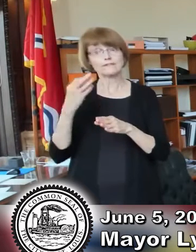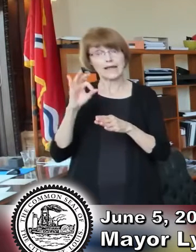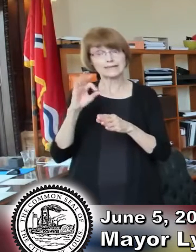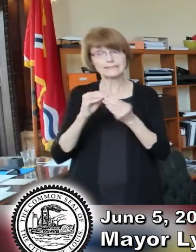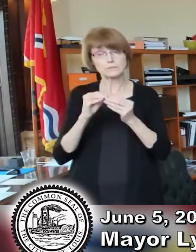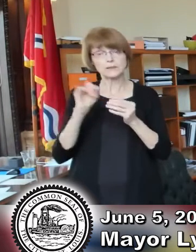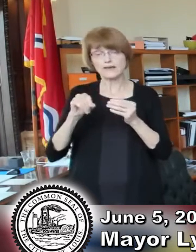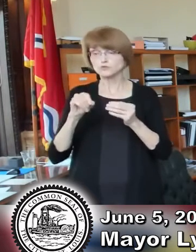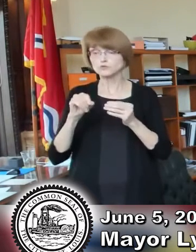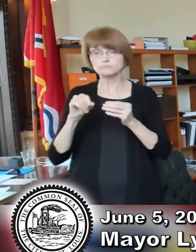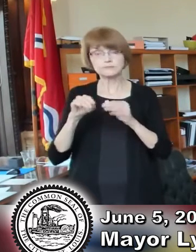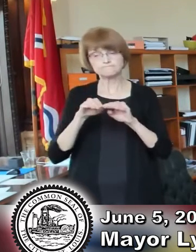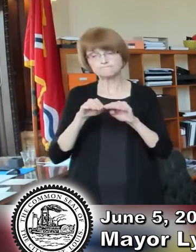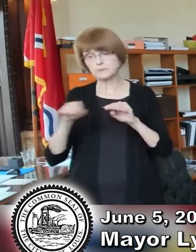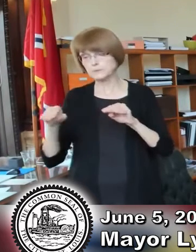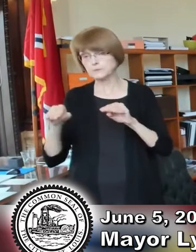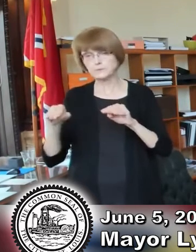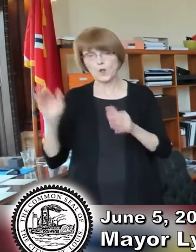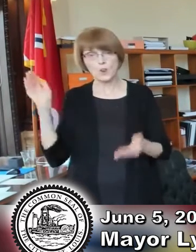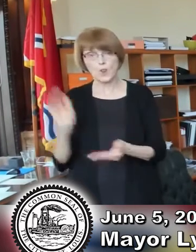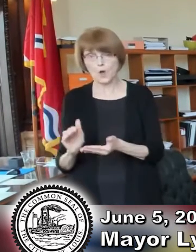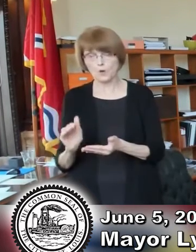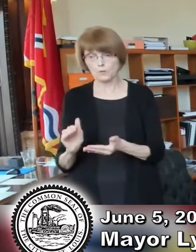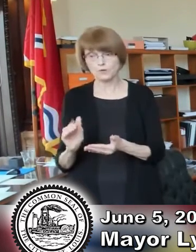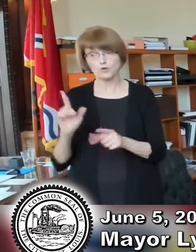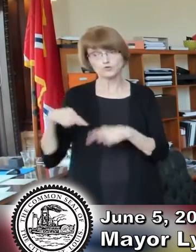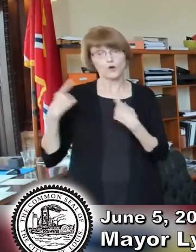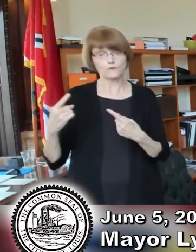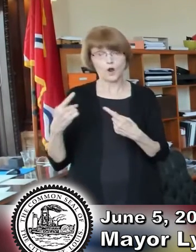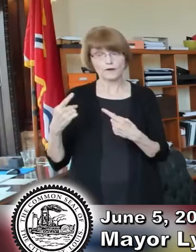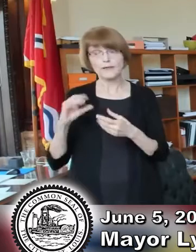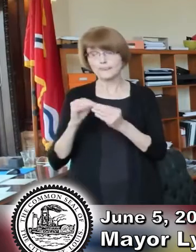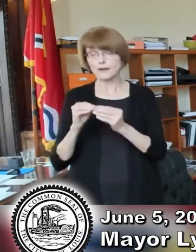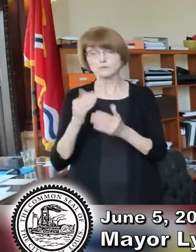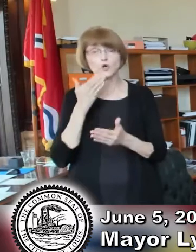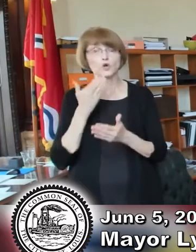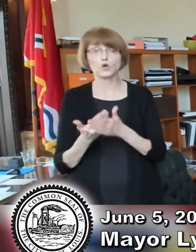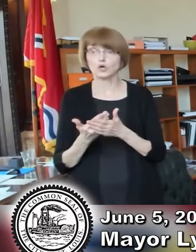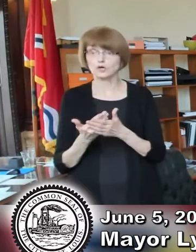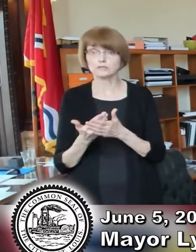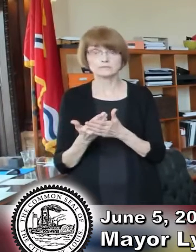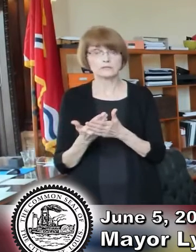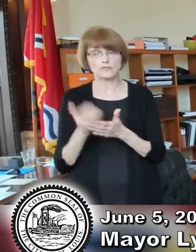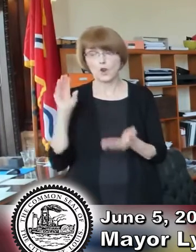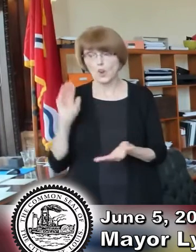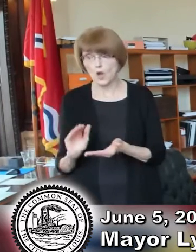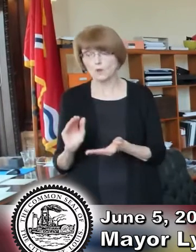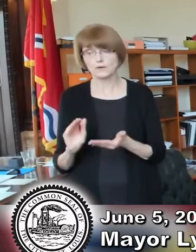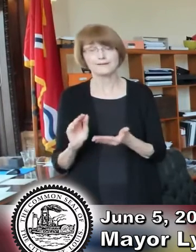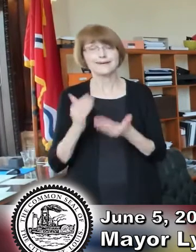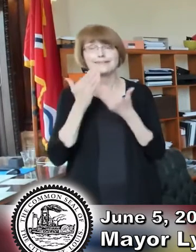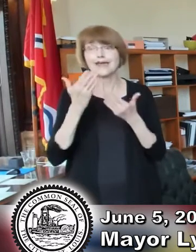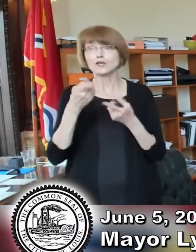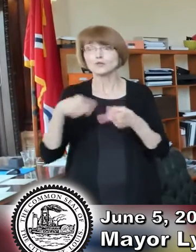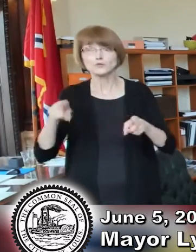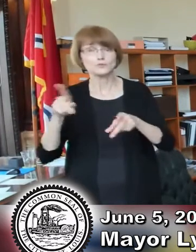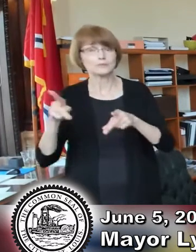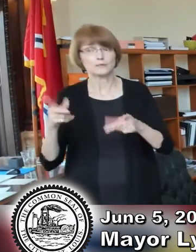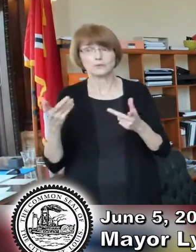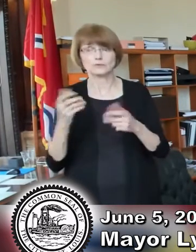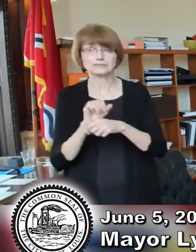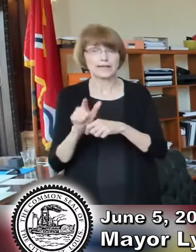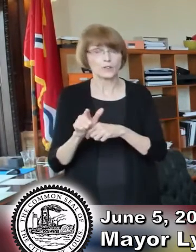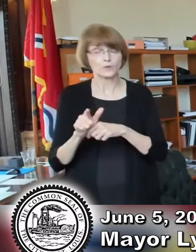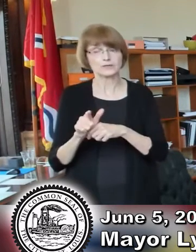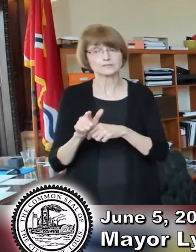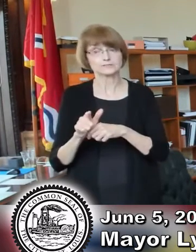good at this point, and that's thankfully to the good people of St. Louis and our region here, who